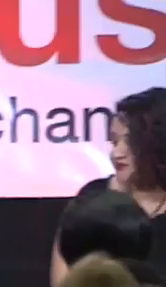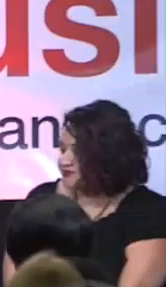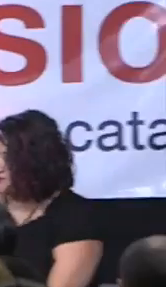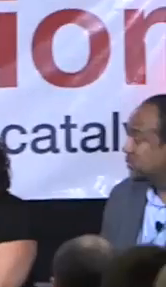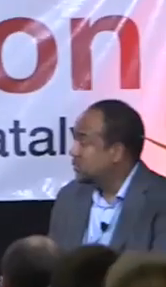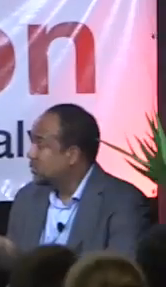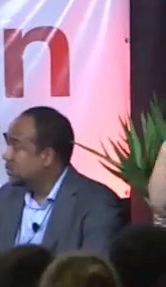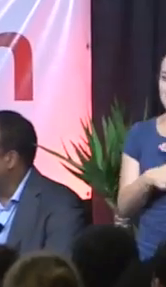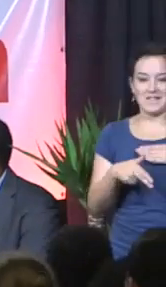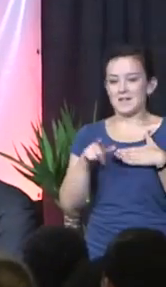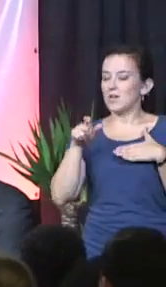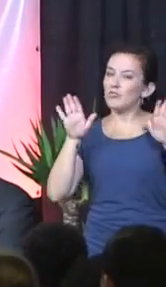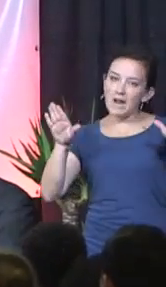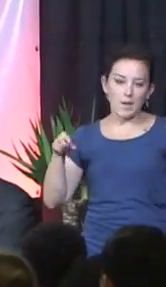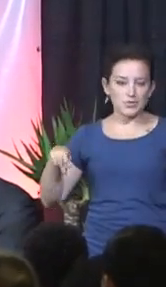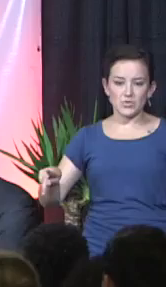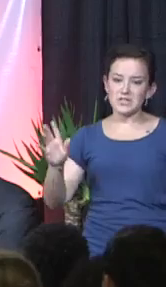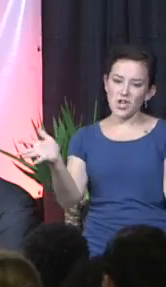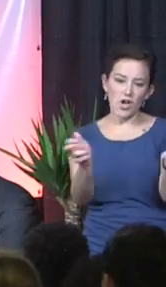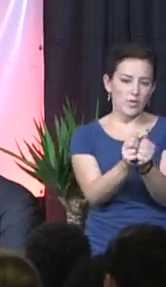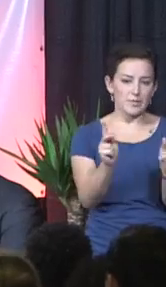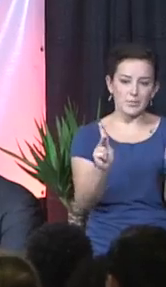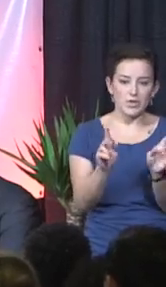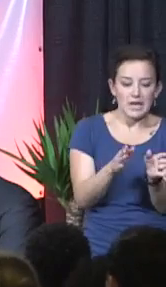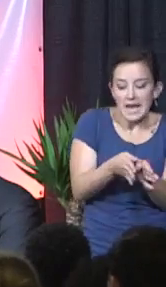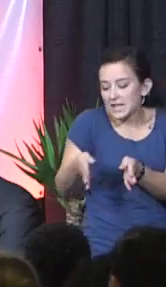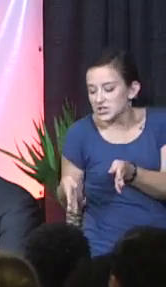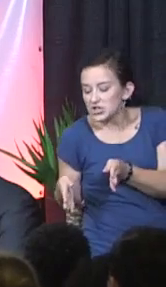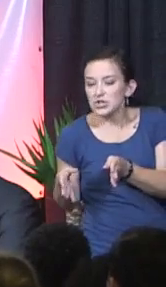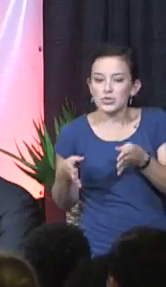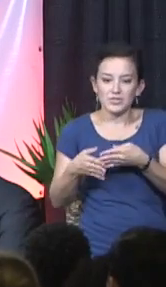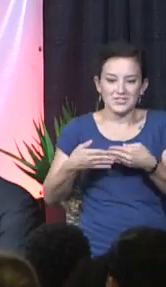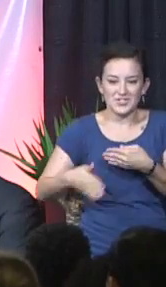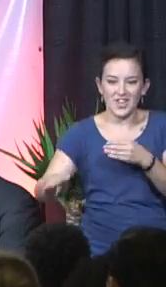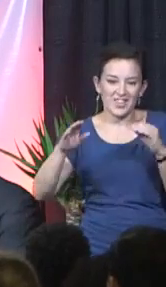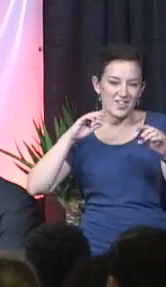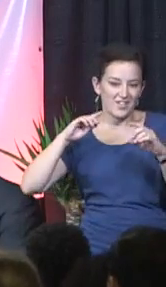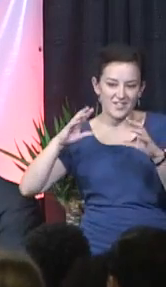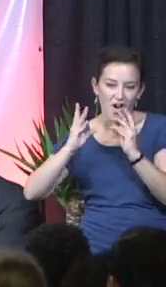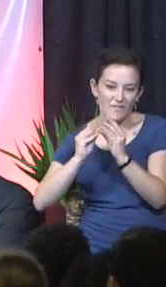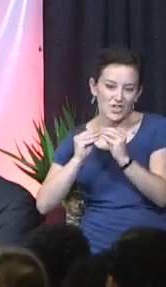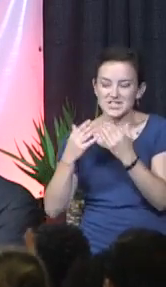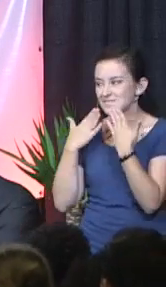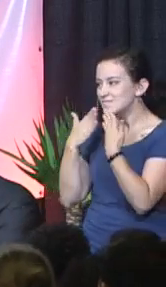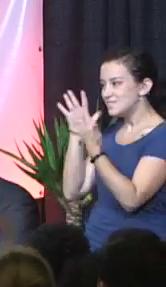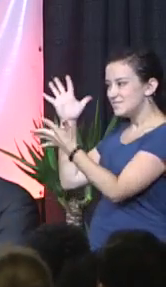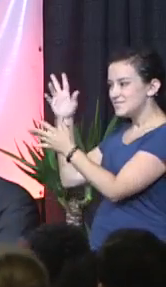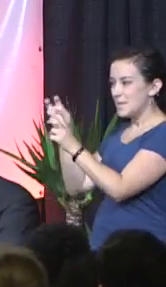opportunity. Make sure you're talking to people next to you throughout the rest of the conference. Thank you to the panelists.